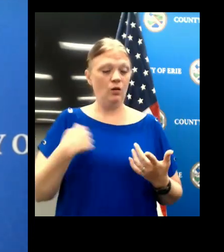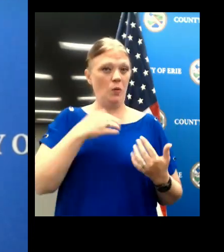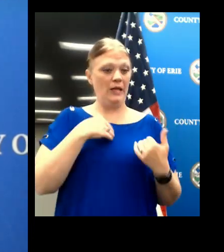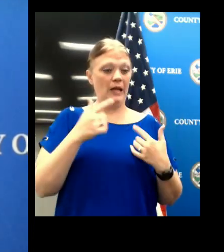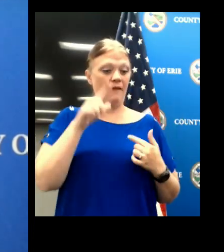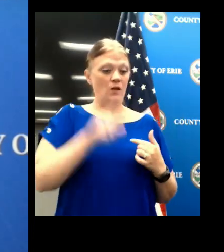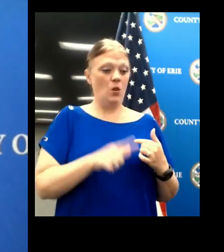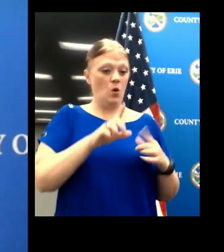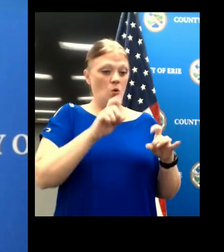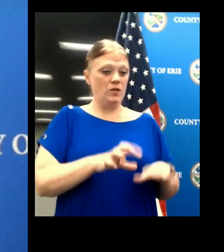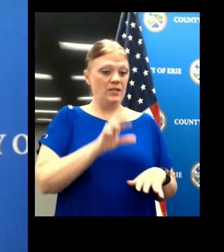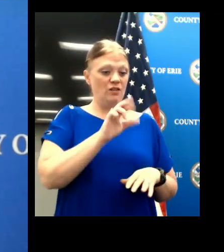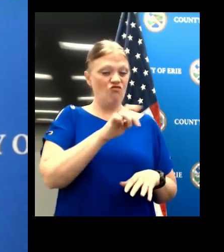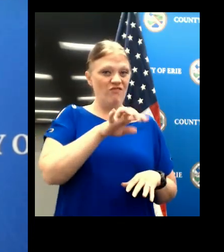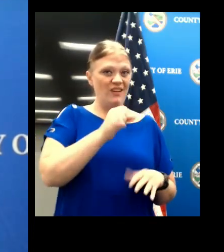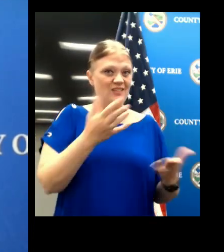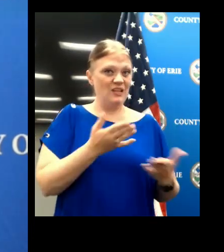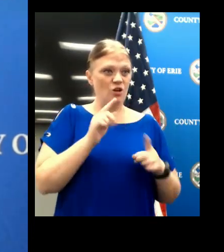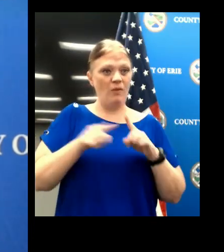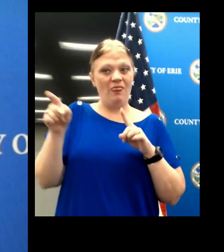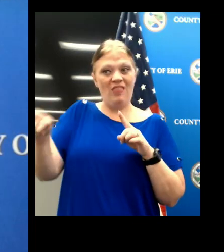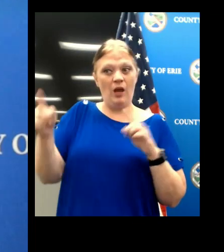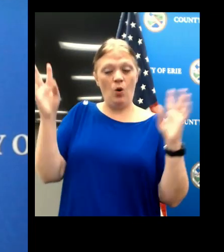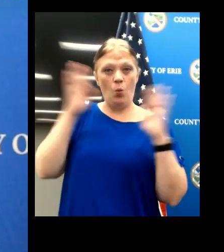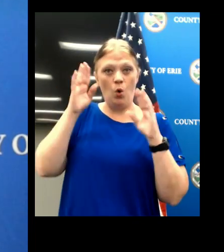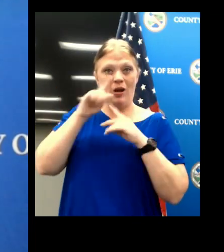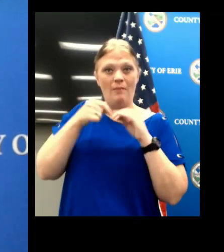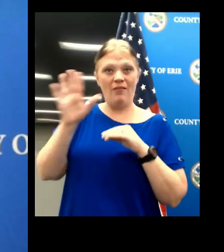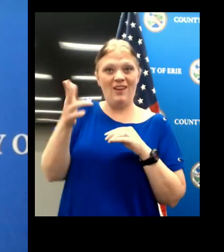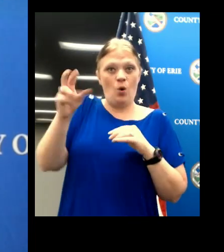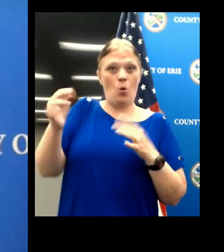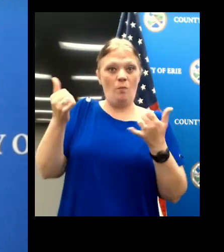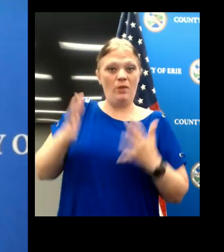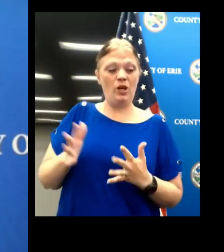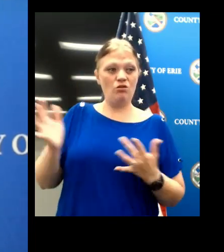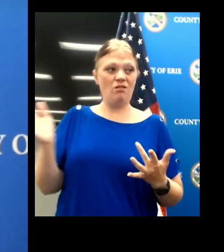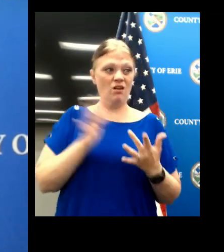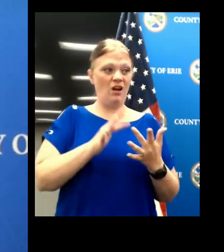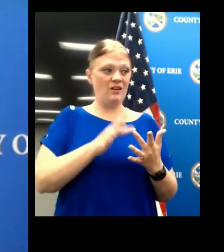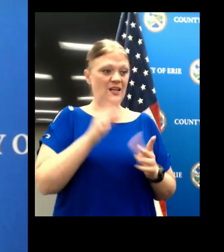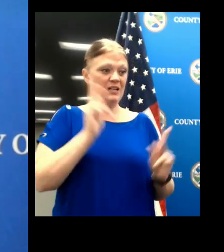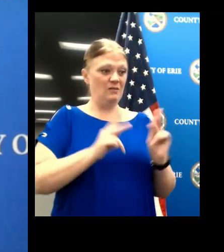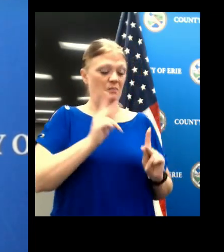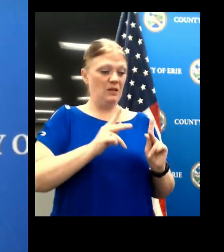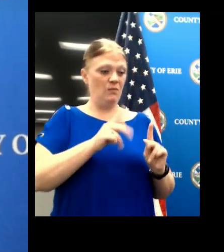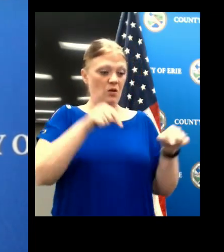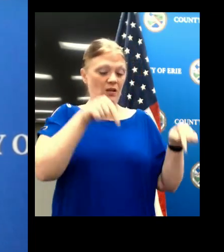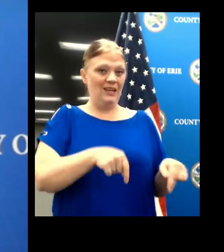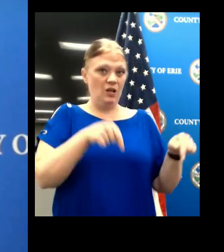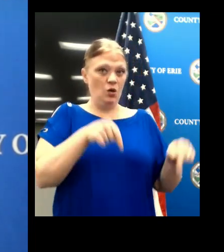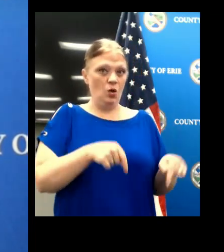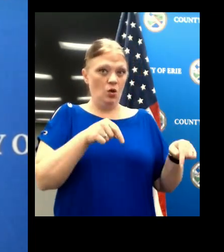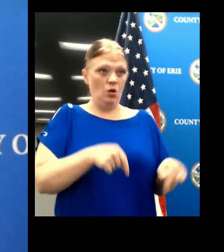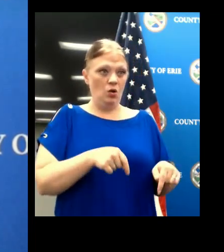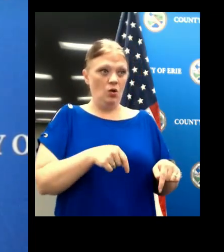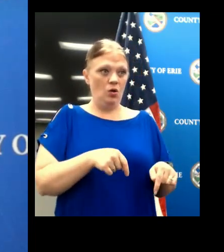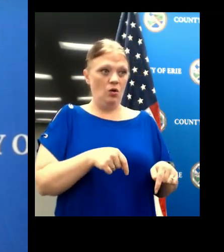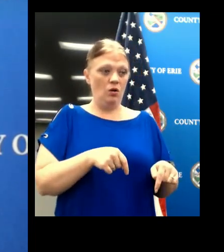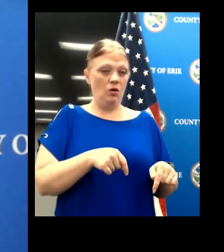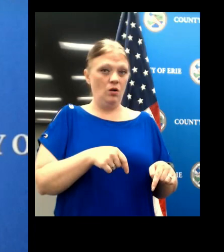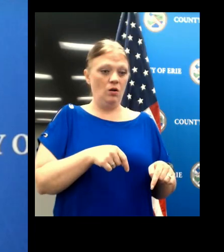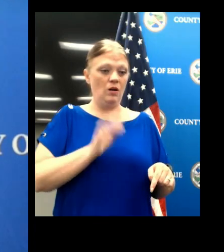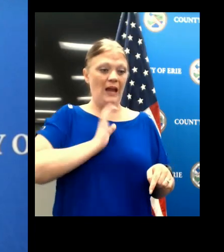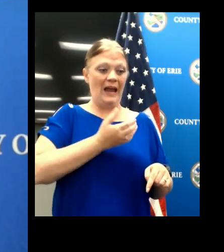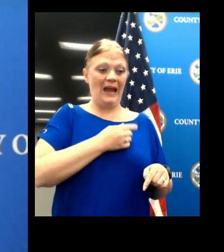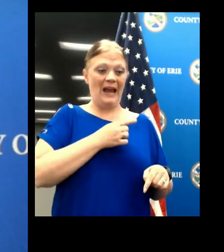testing rates here, they're worried about their own players coming in contact with members of our general public, where our testing rate's over